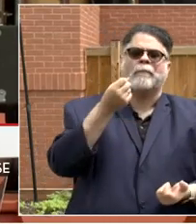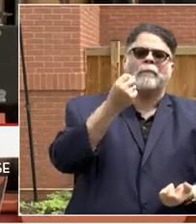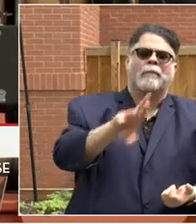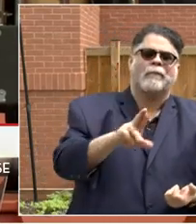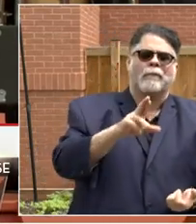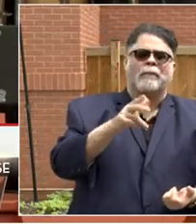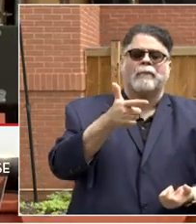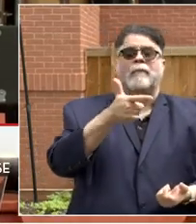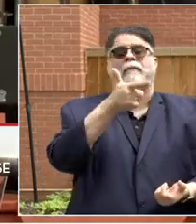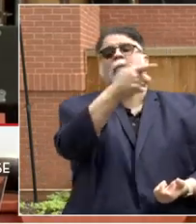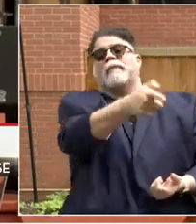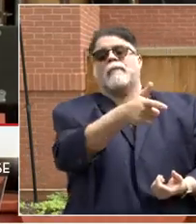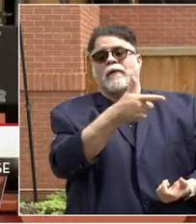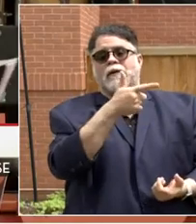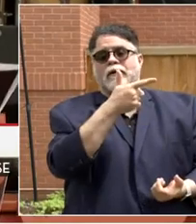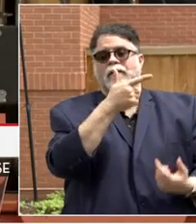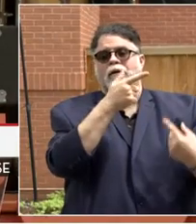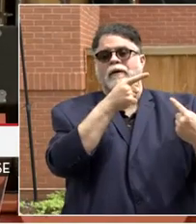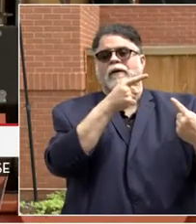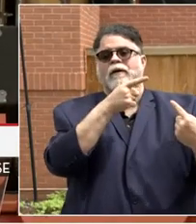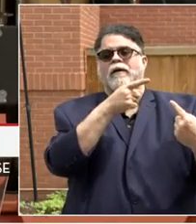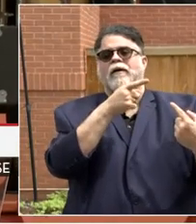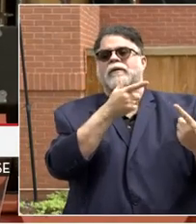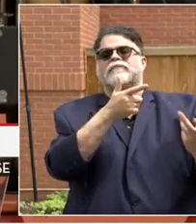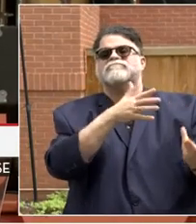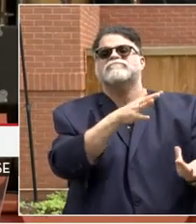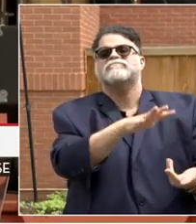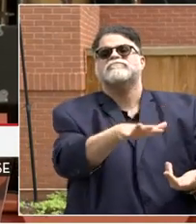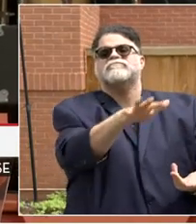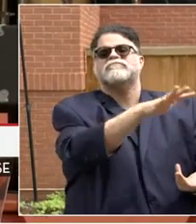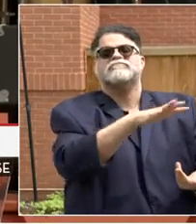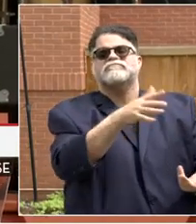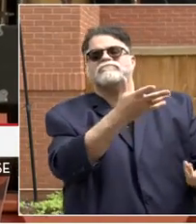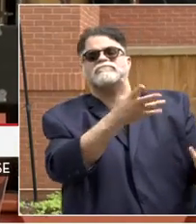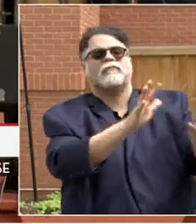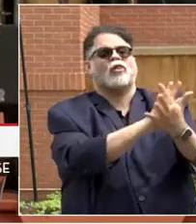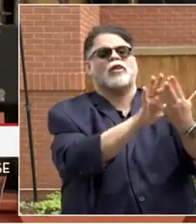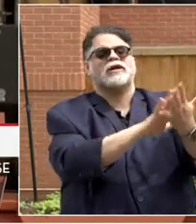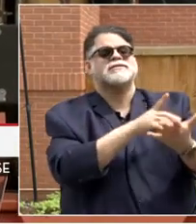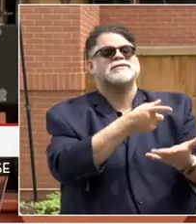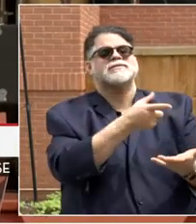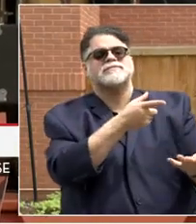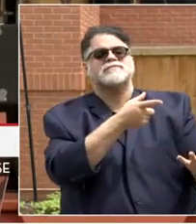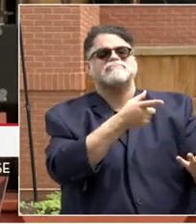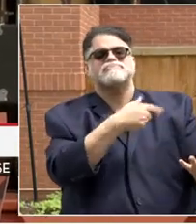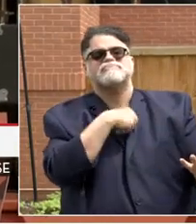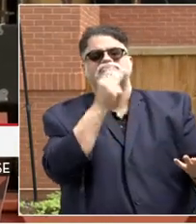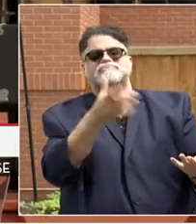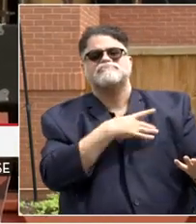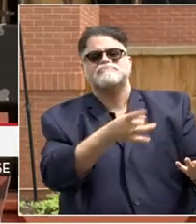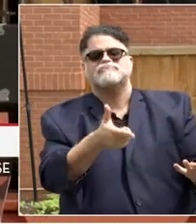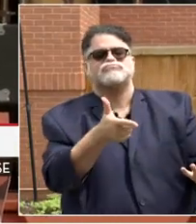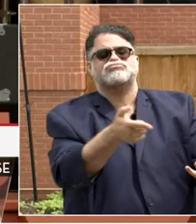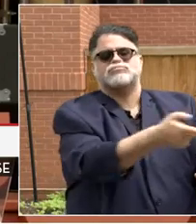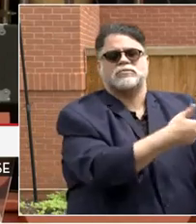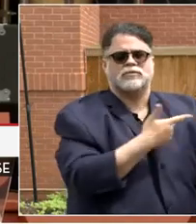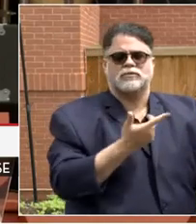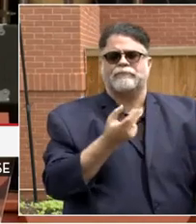across a populated park or field or parking lot. And